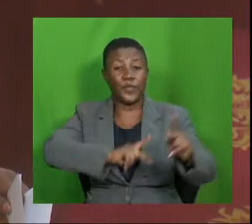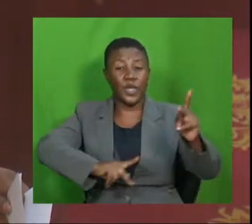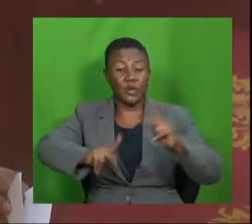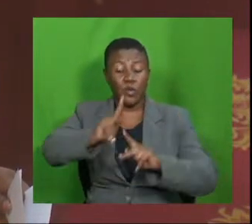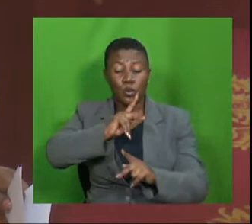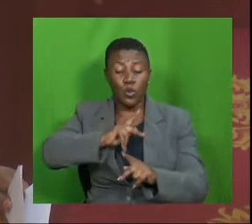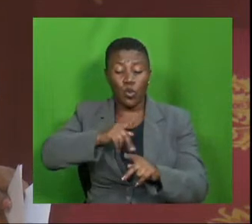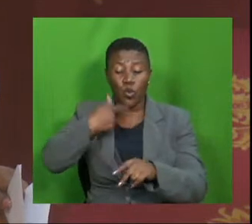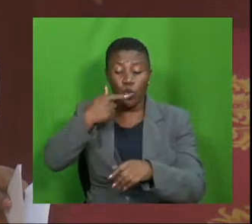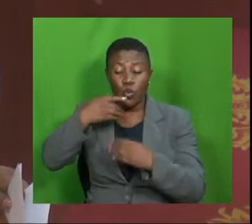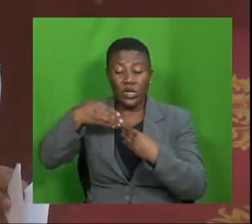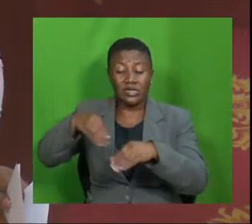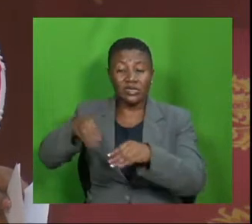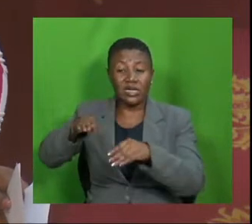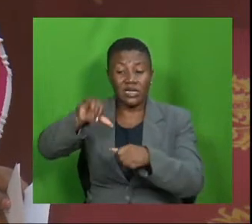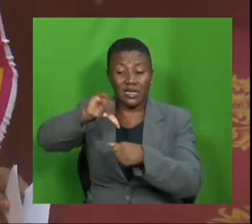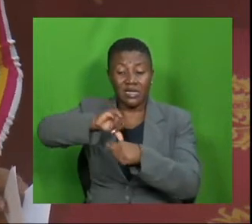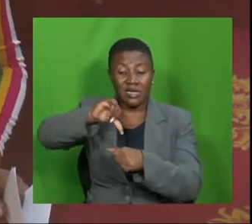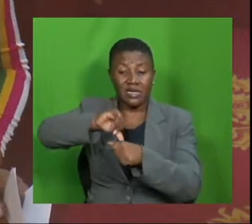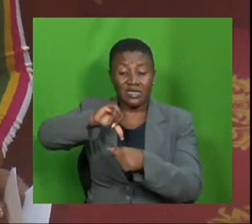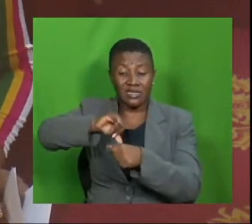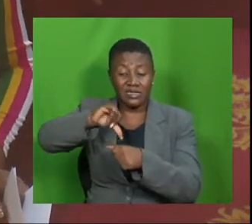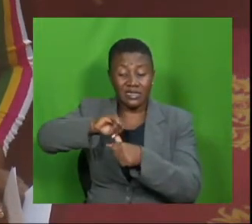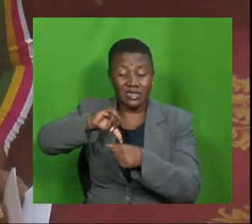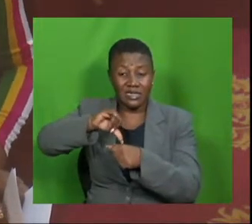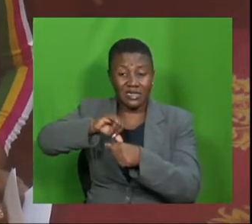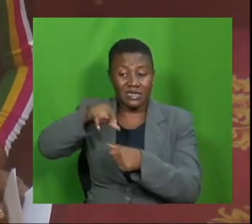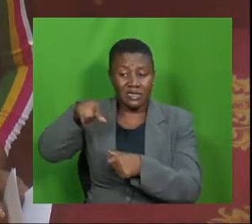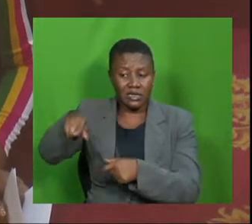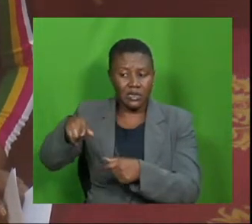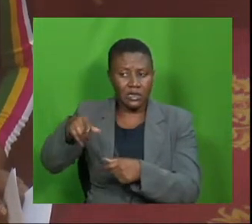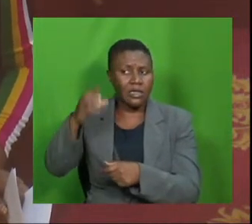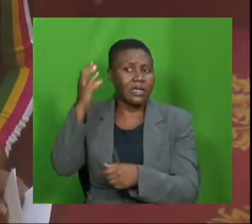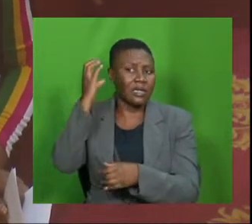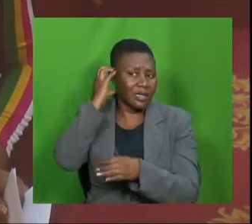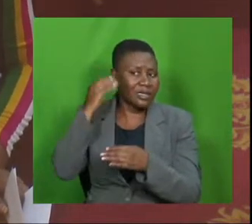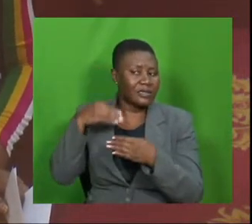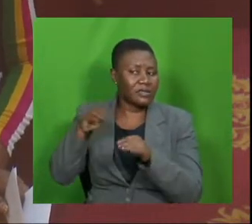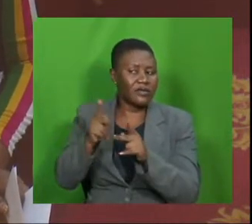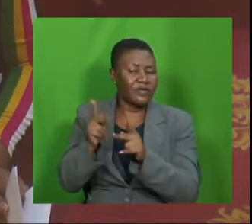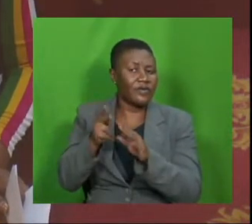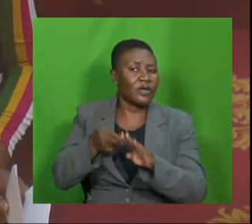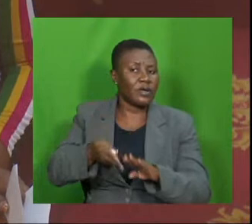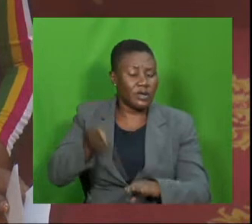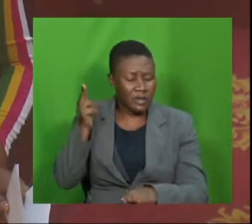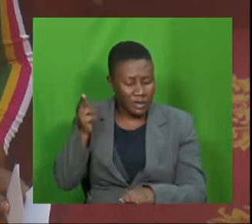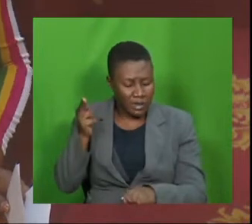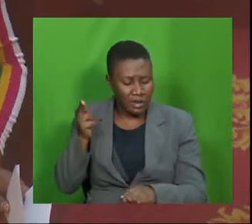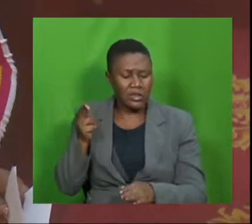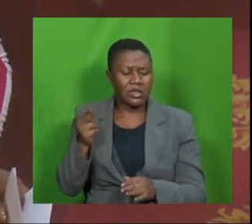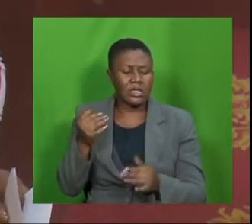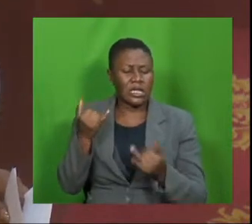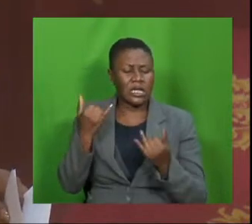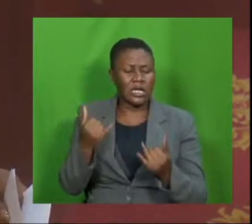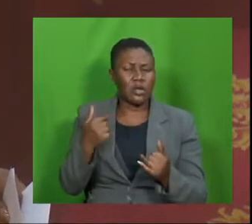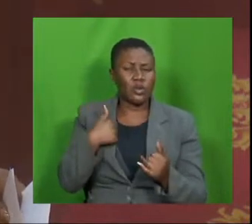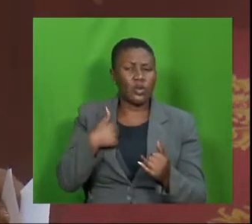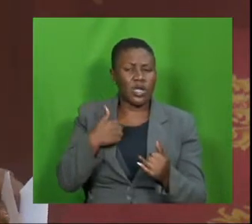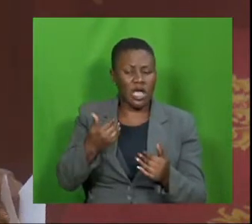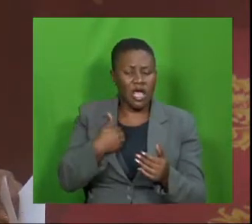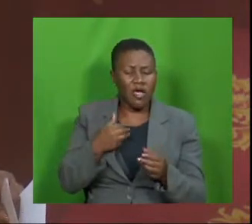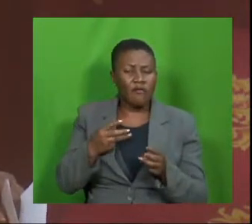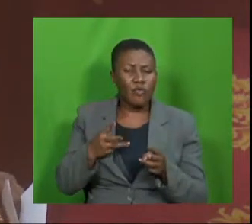the pre-mixed fuel and sell them at a higher price. And so some measures are being taken, as I